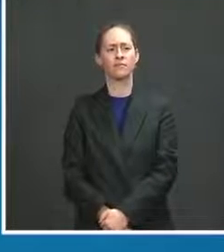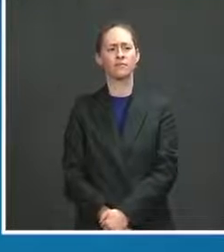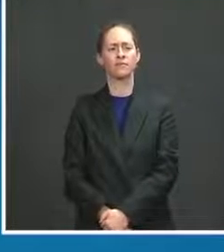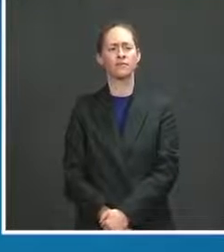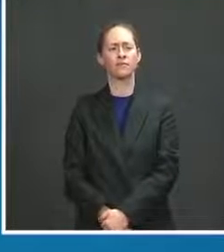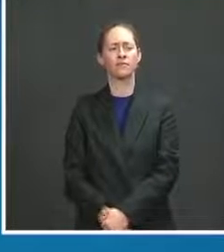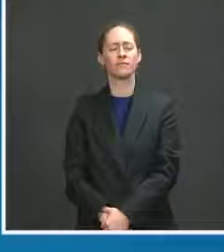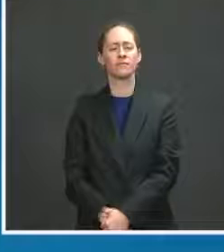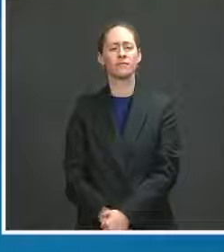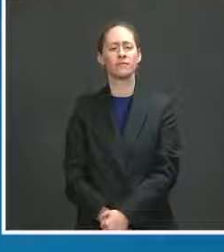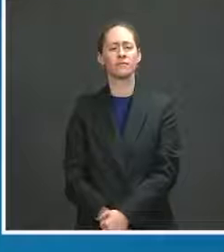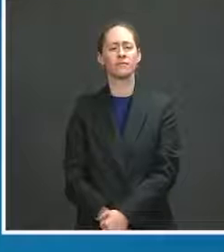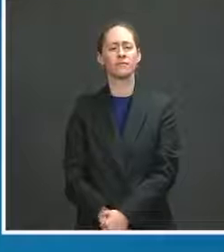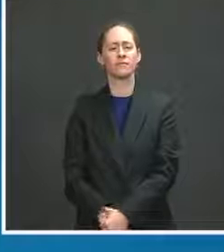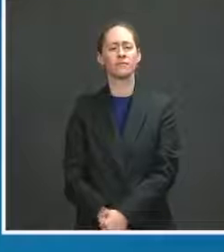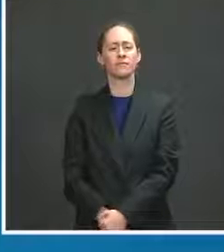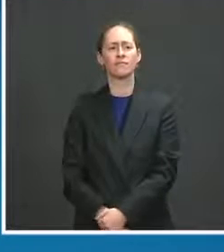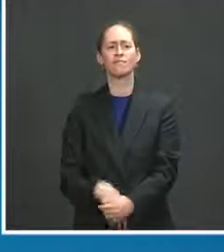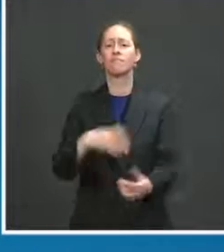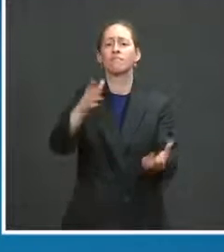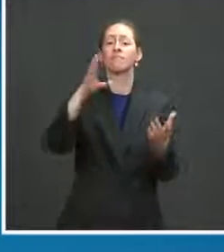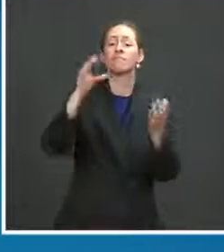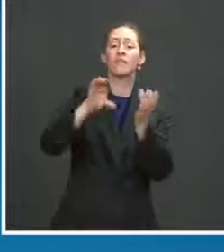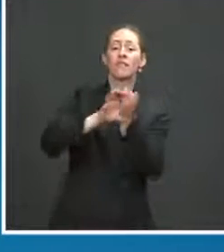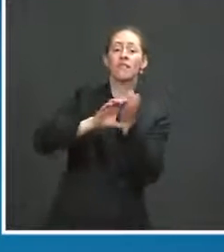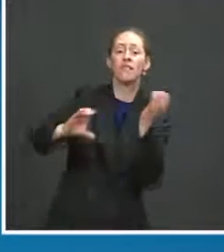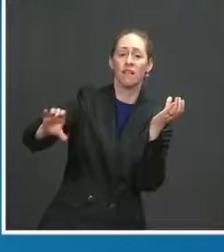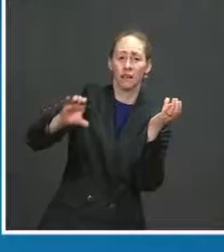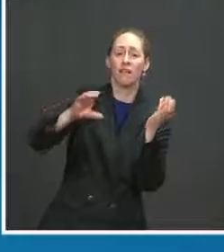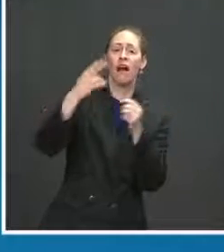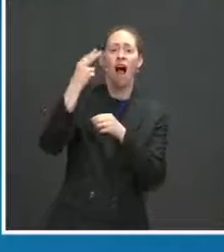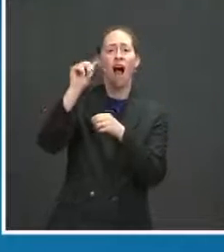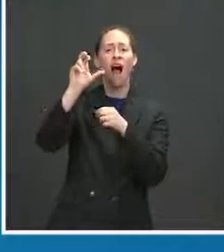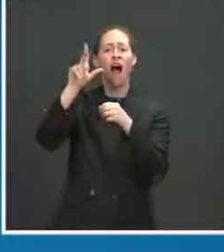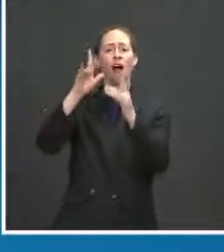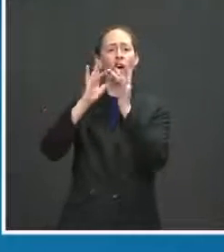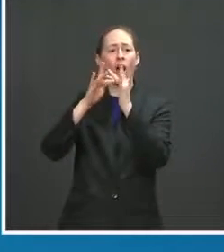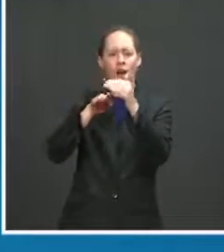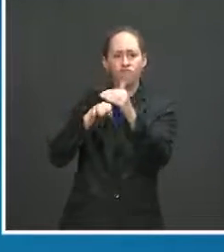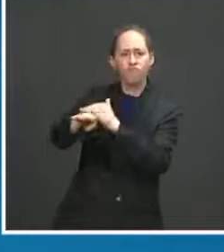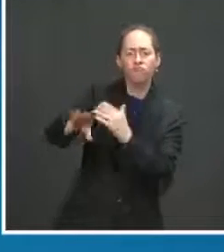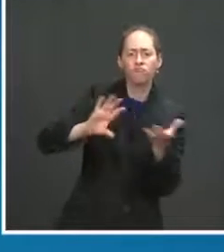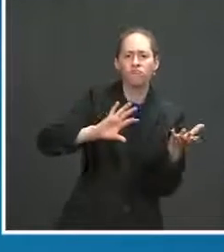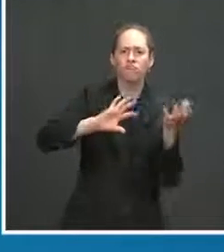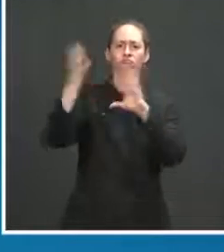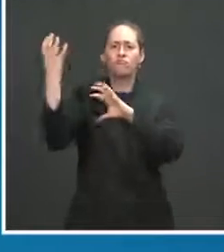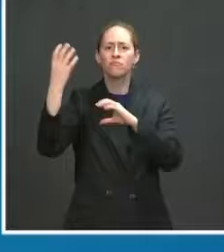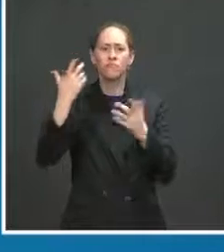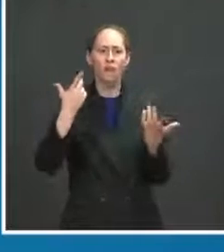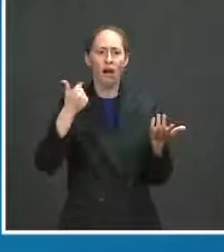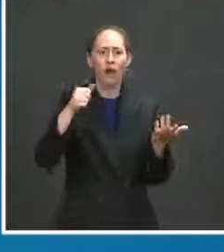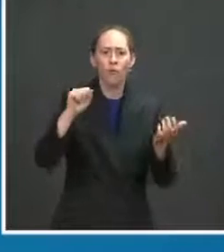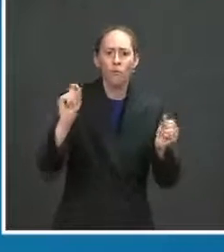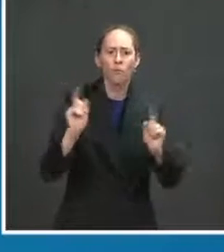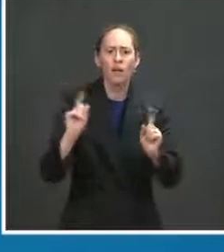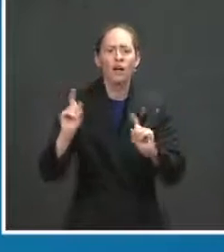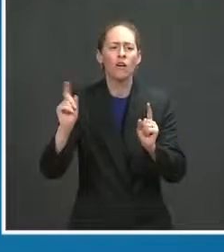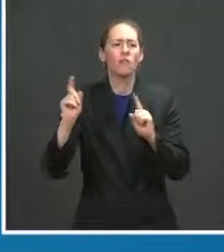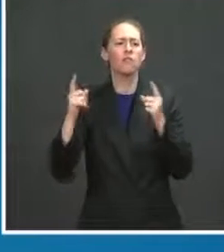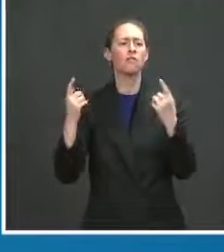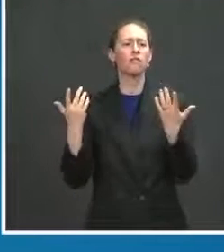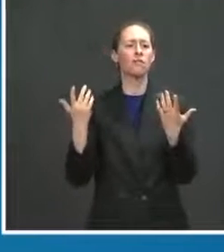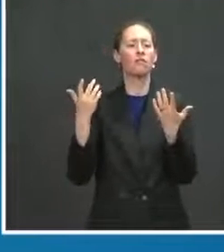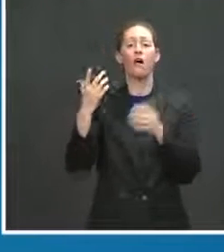One country's carbon emissions can threaten the sustainability of the whole Earth.